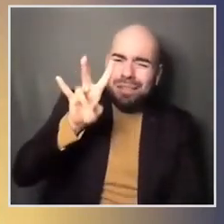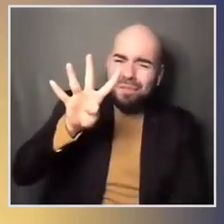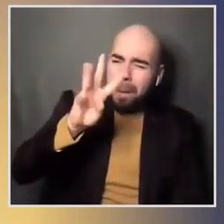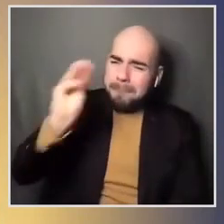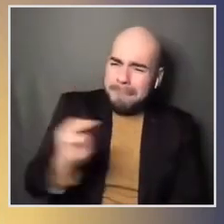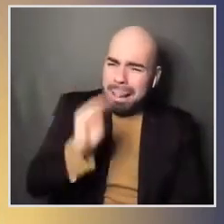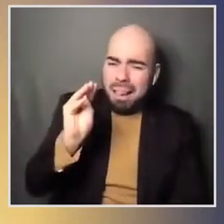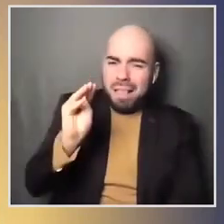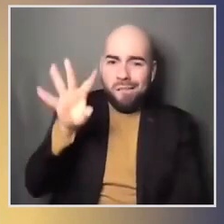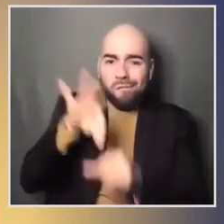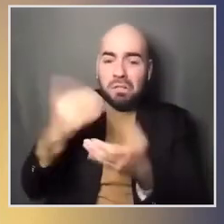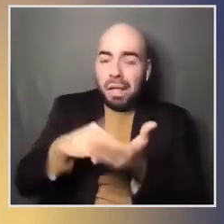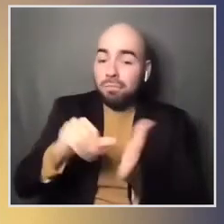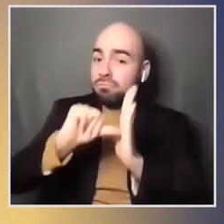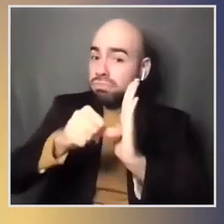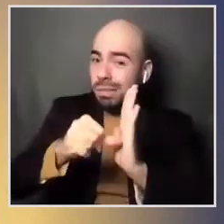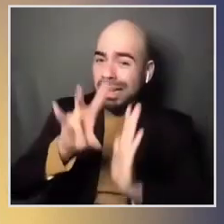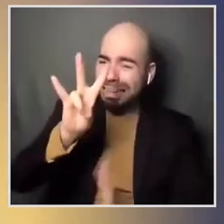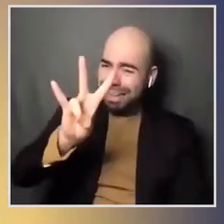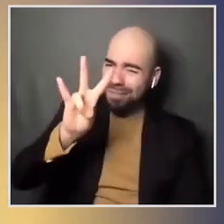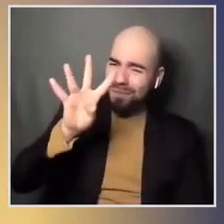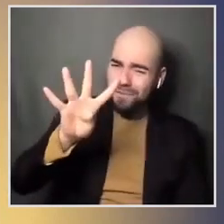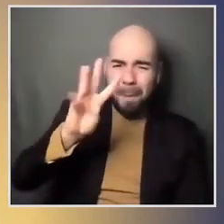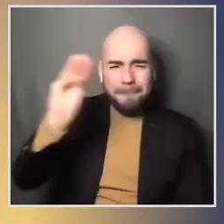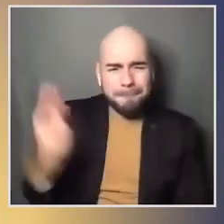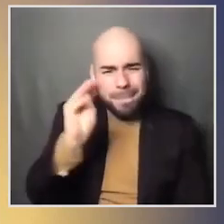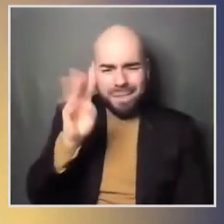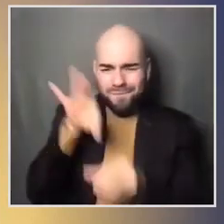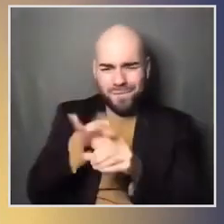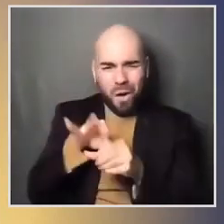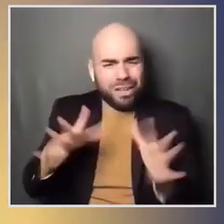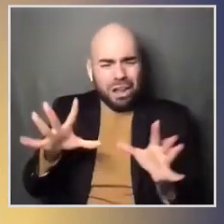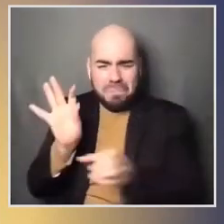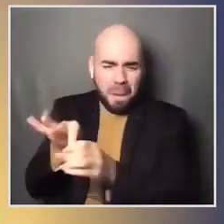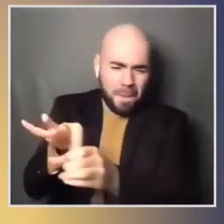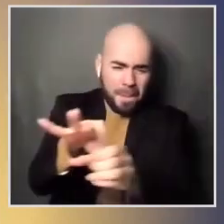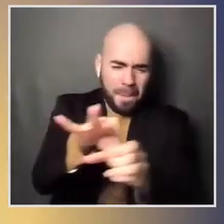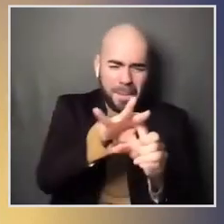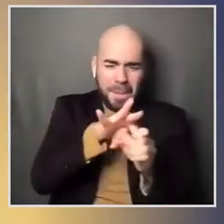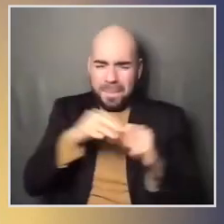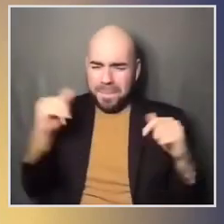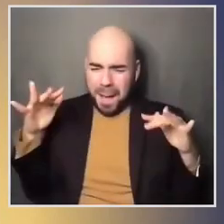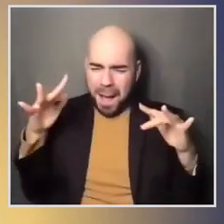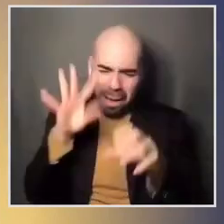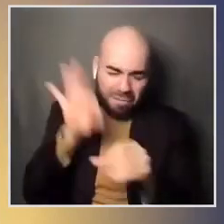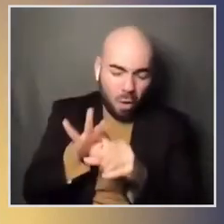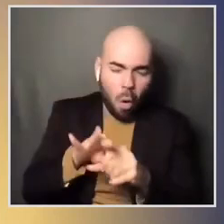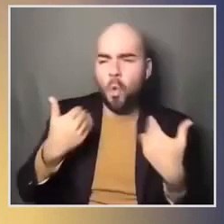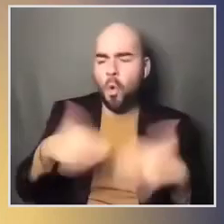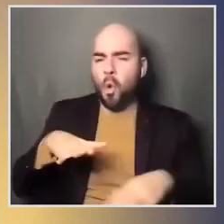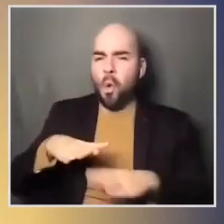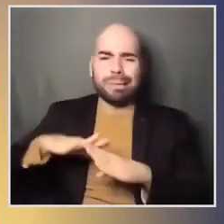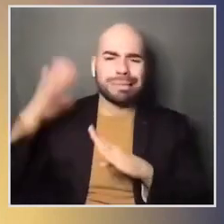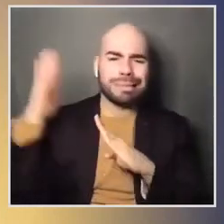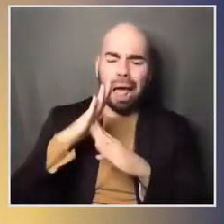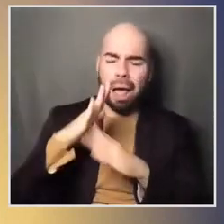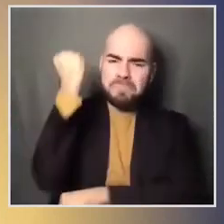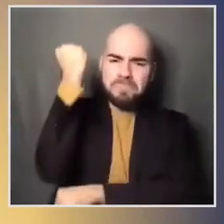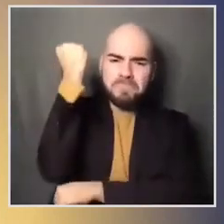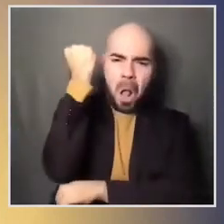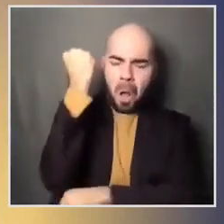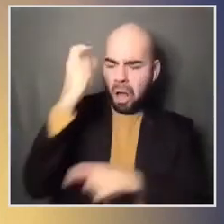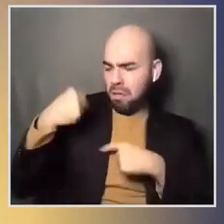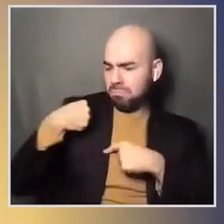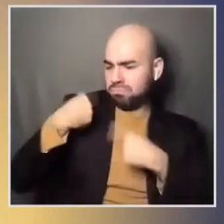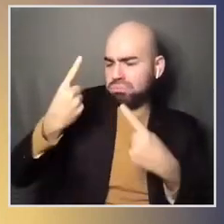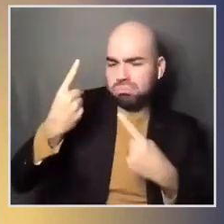repeat that, 74 million votes. That's more than any presidential ticket has ever gotten in the history of the United States of